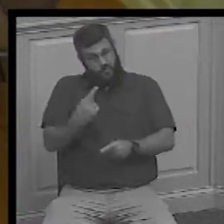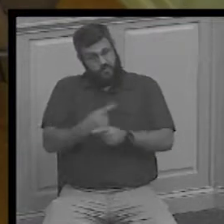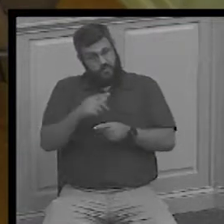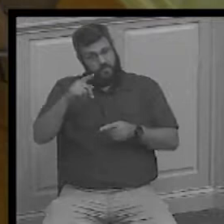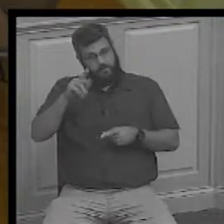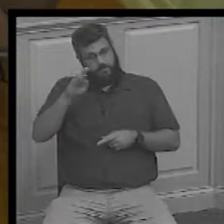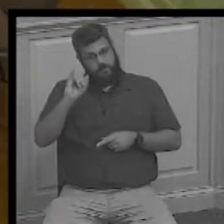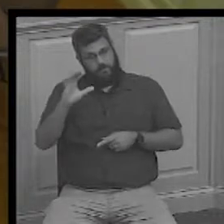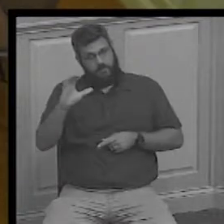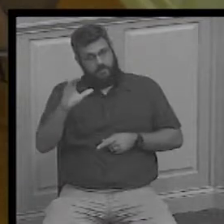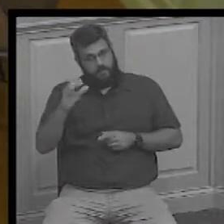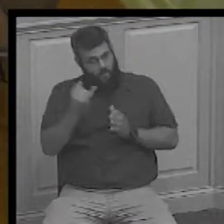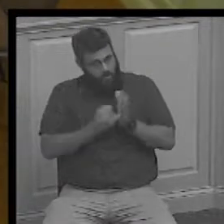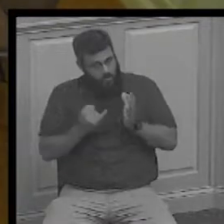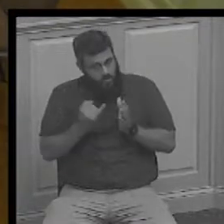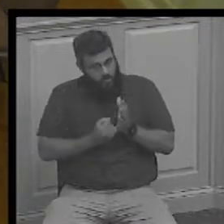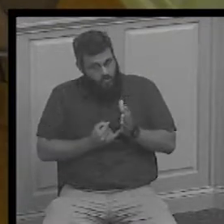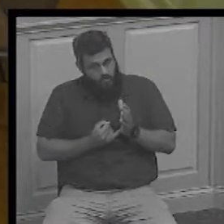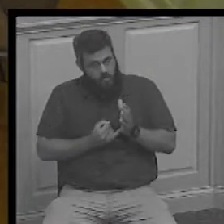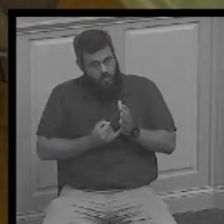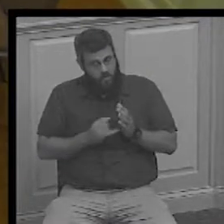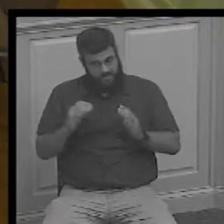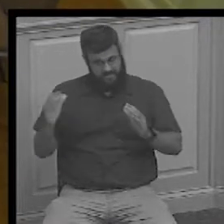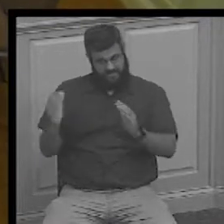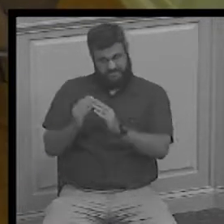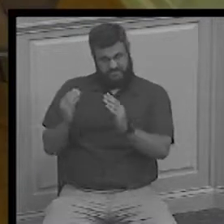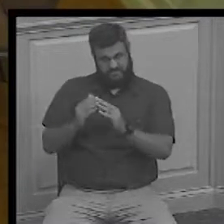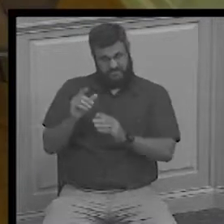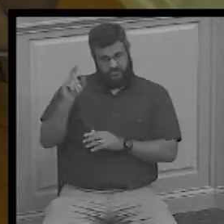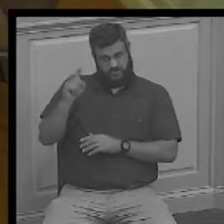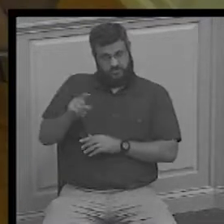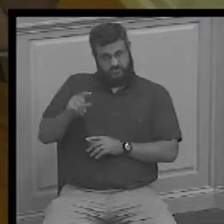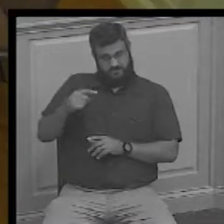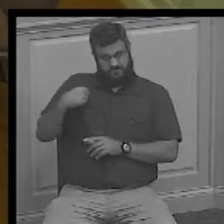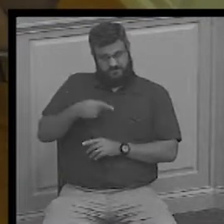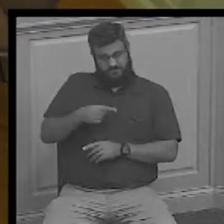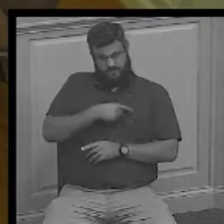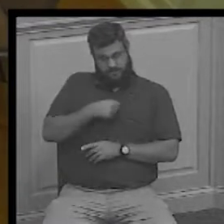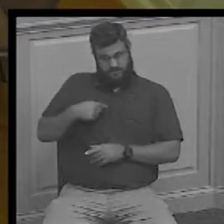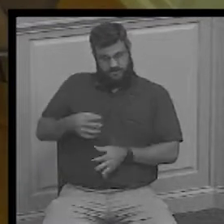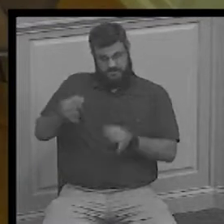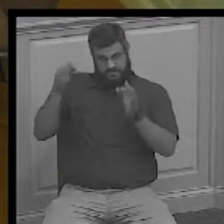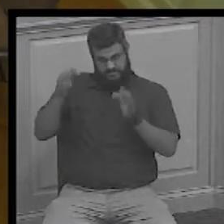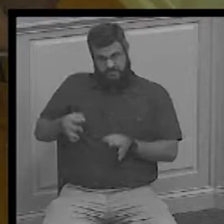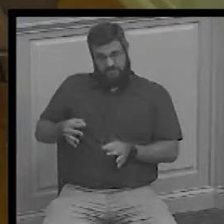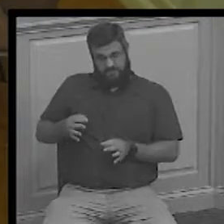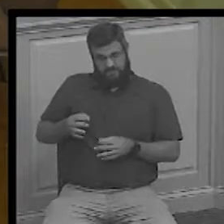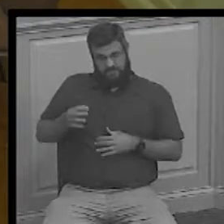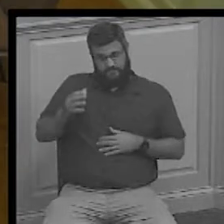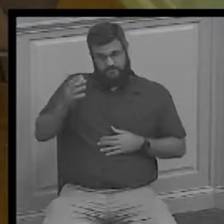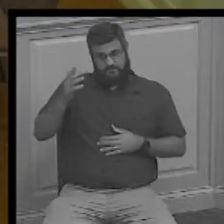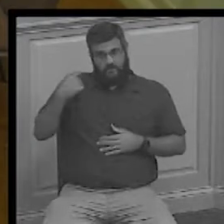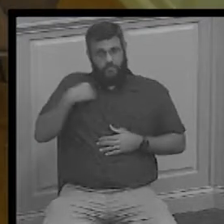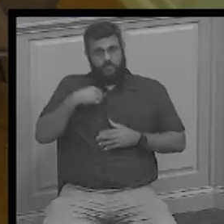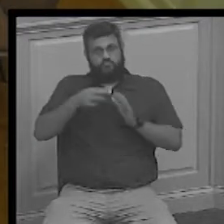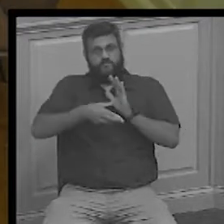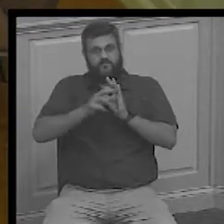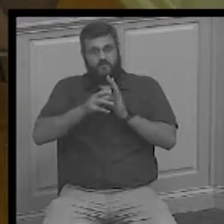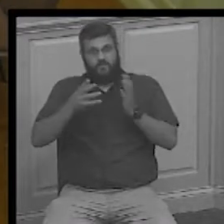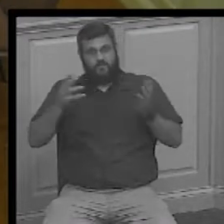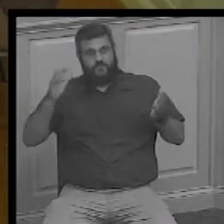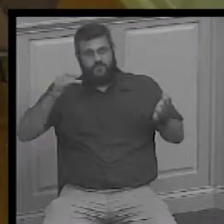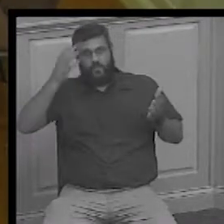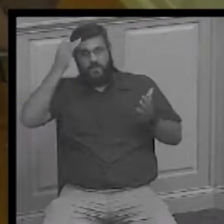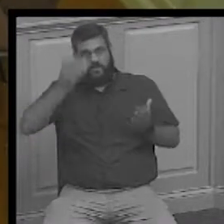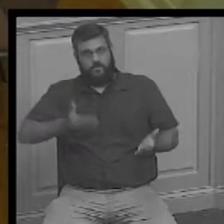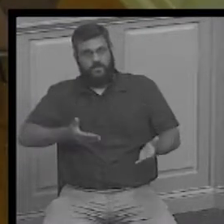we're an arm of you, so really should the city be deciding that on their own? Because we're you, so that's why we're bringing it.